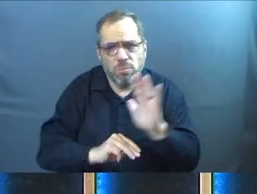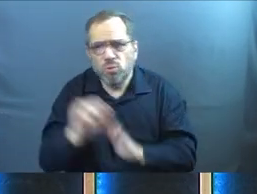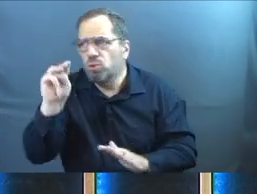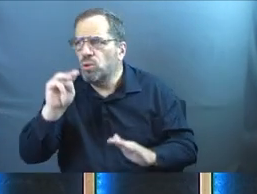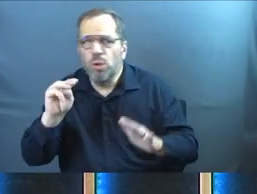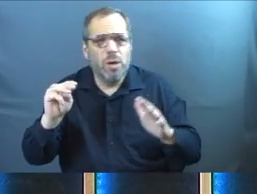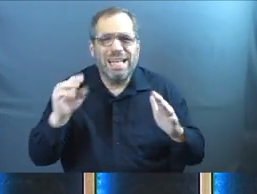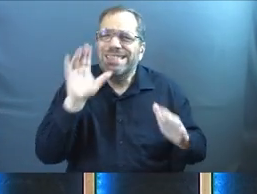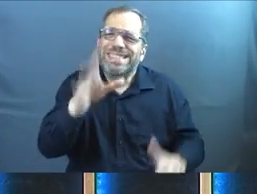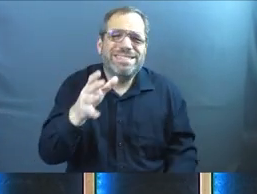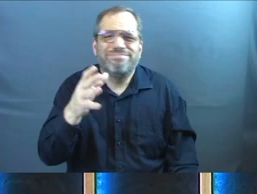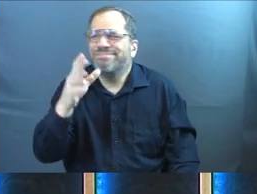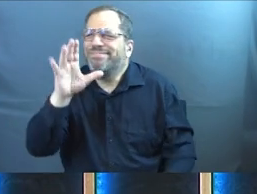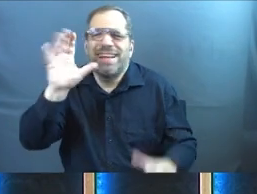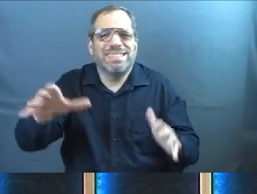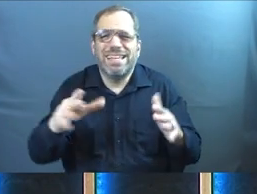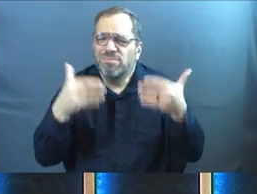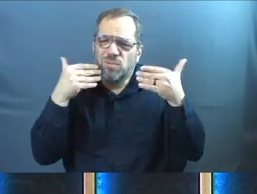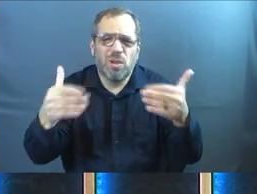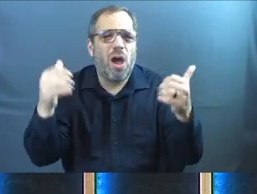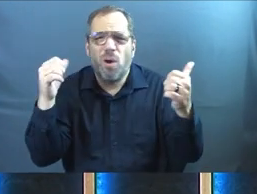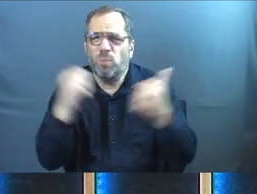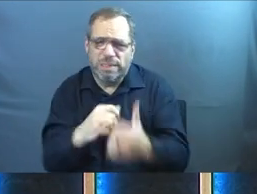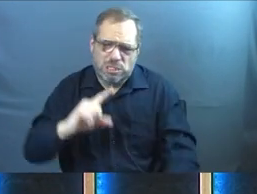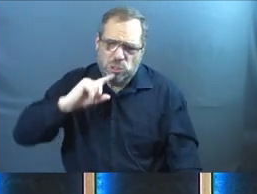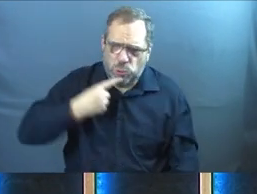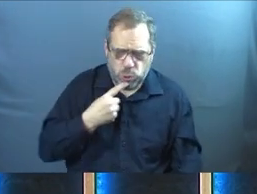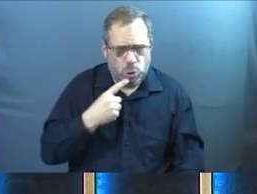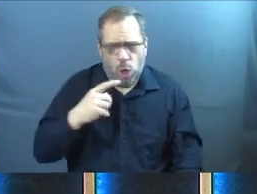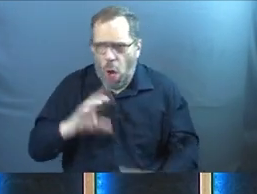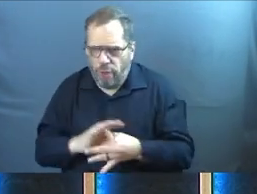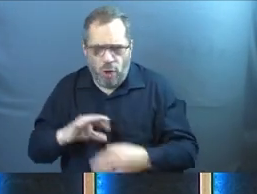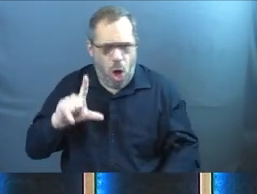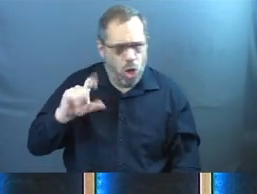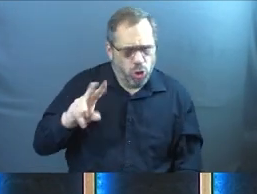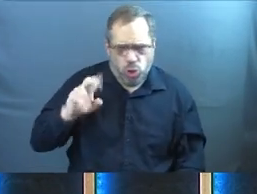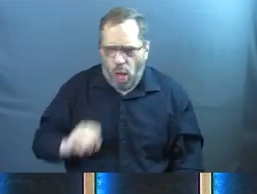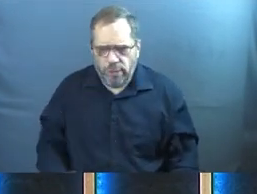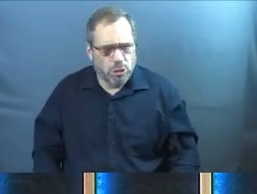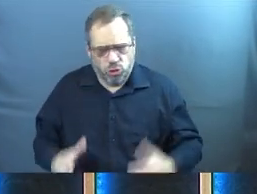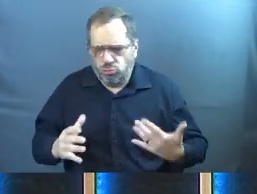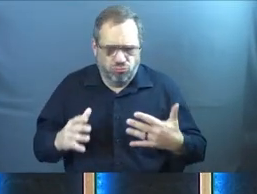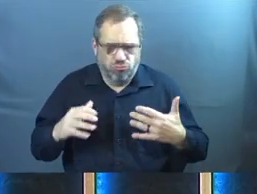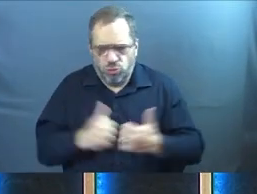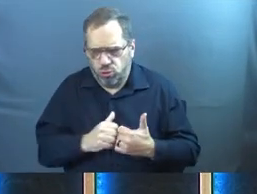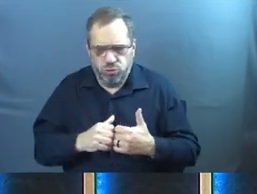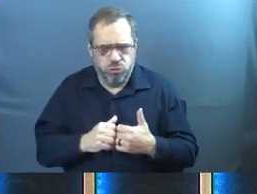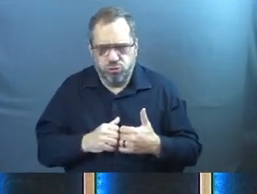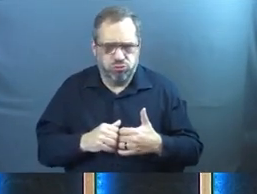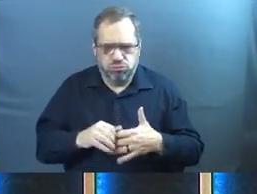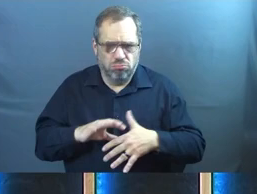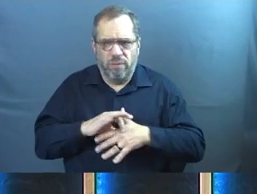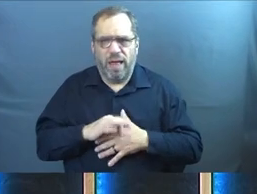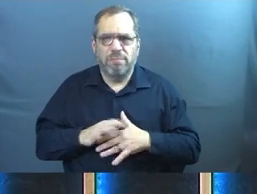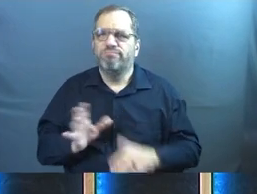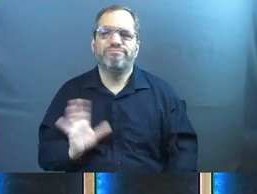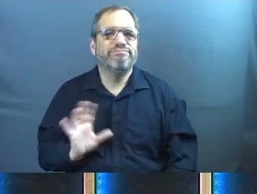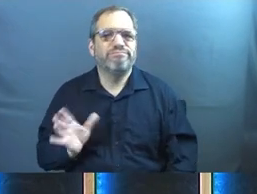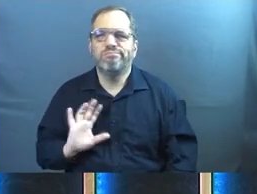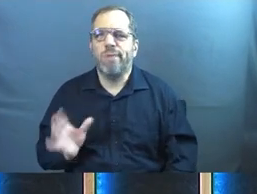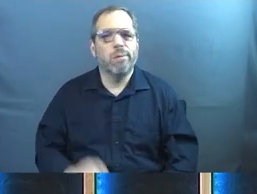mature, and why don't you just get with this whole more serious side of love, let's just do the agape piece. It's like, no.